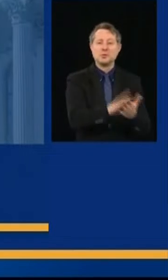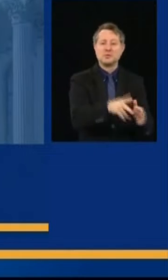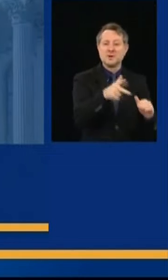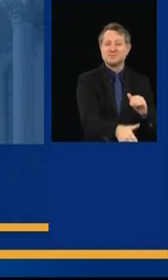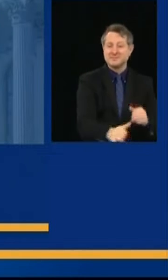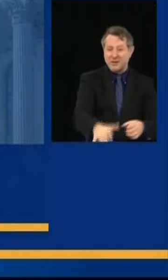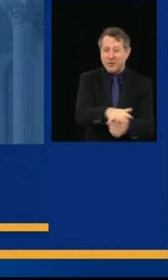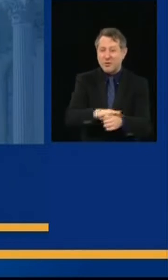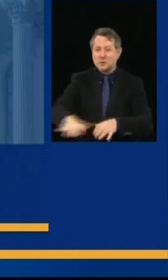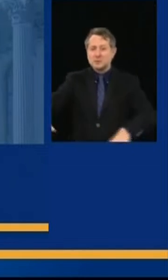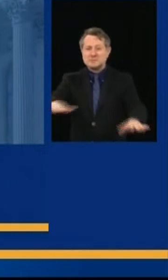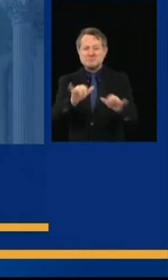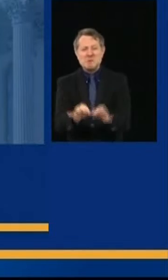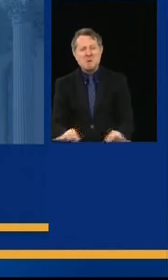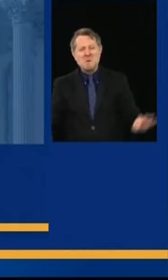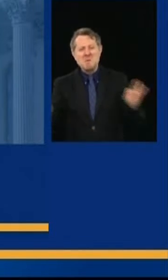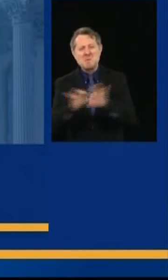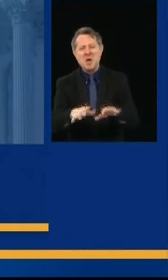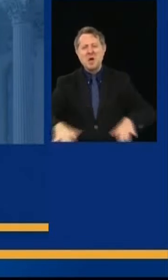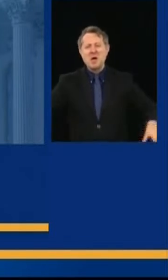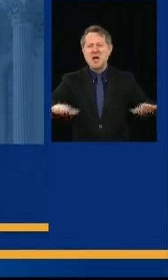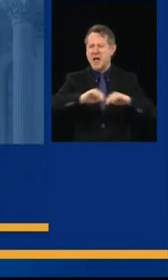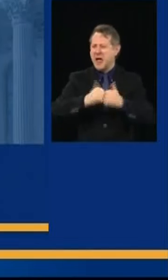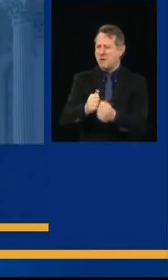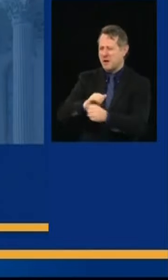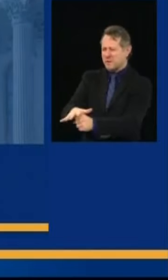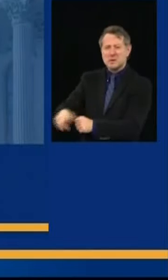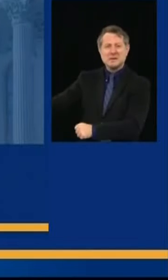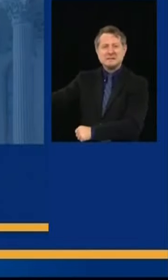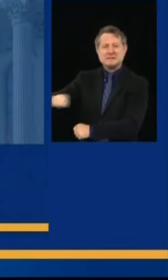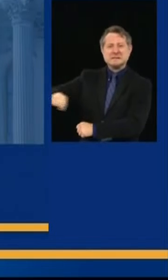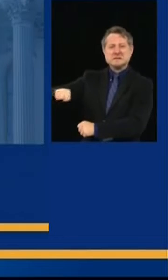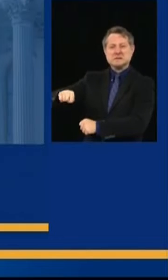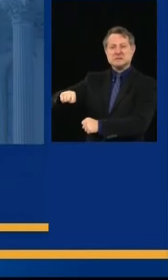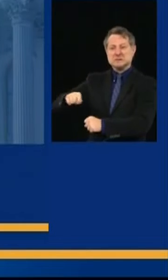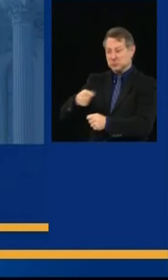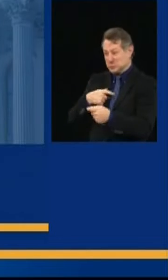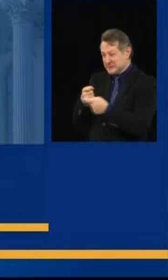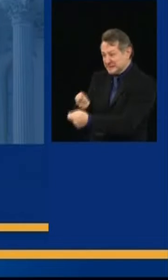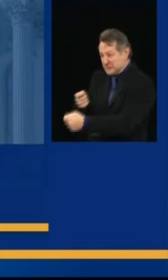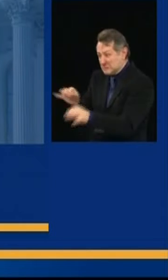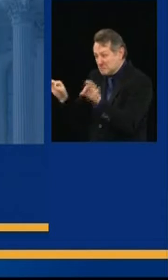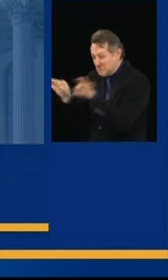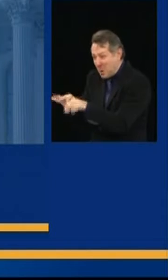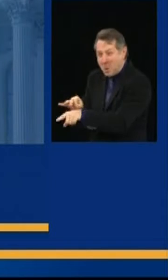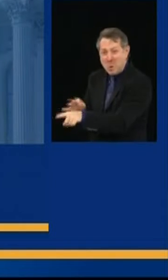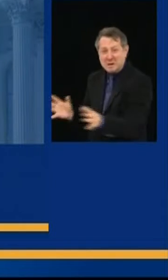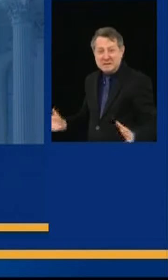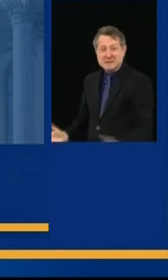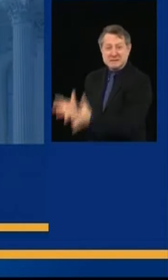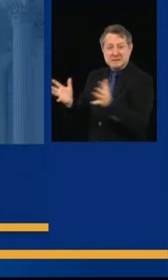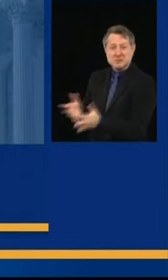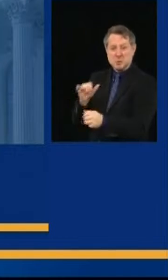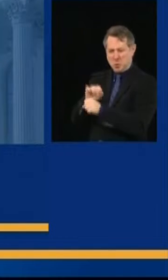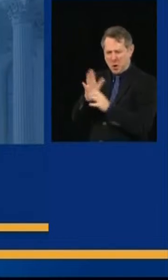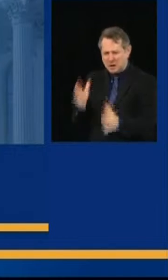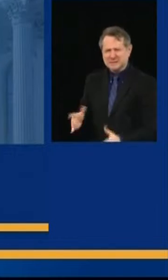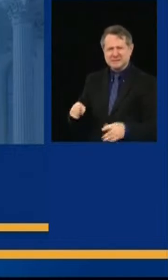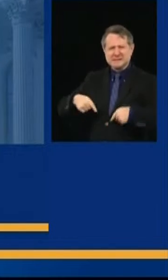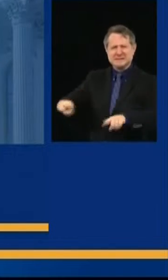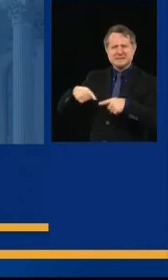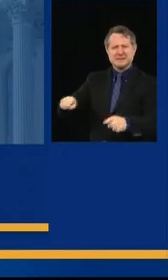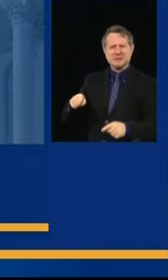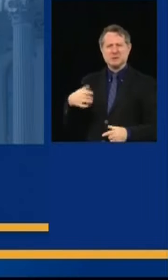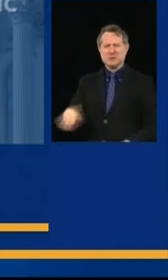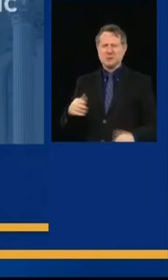fight this virus, and the very people who we all call the essential workers and the heroes who have been doing a great job. Then how